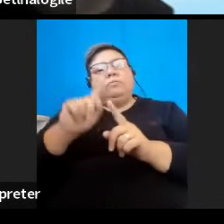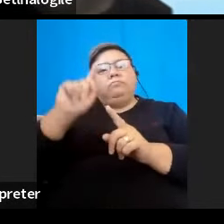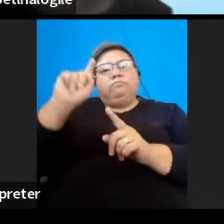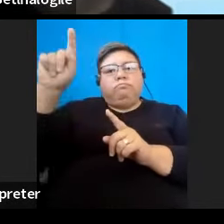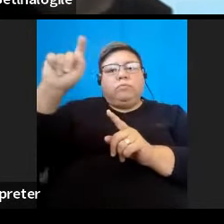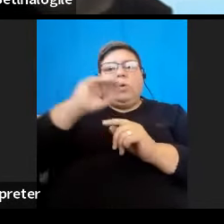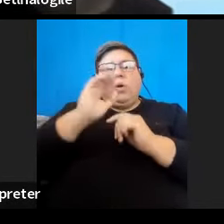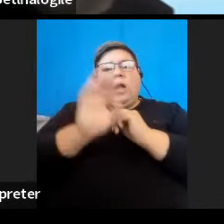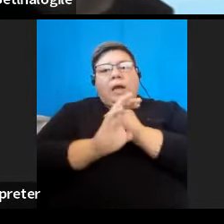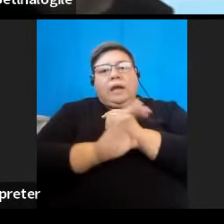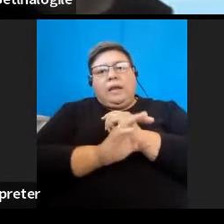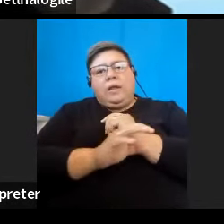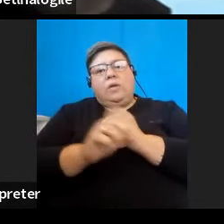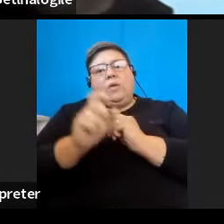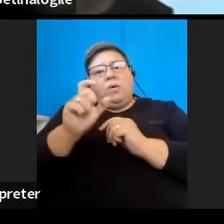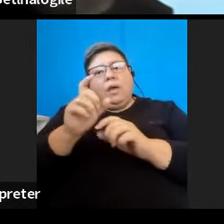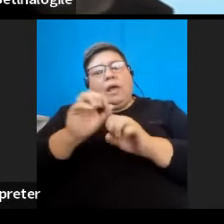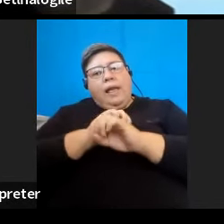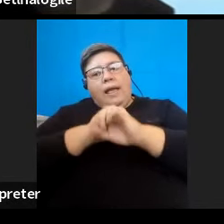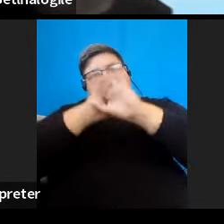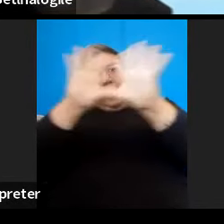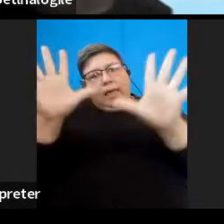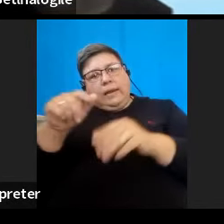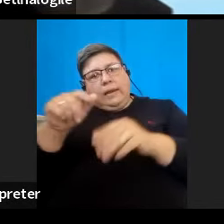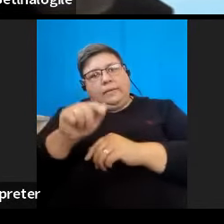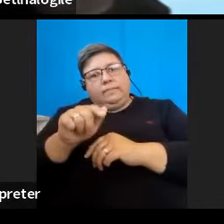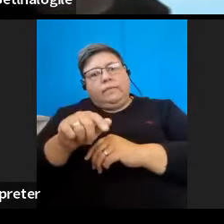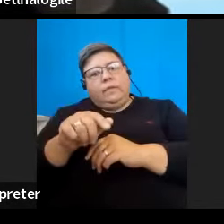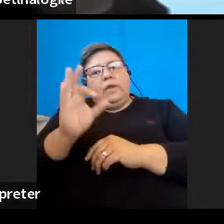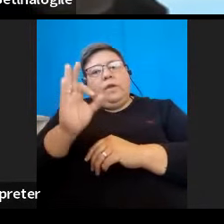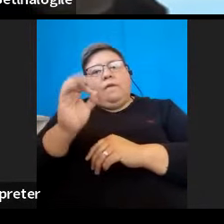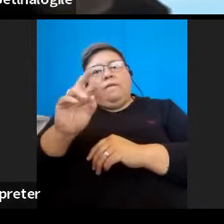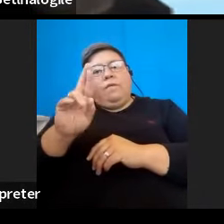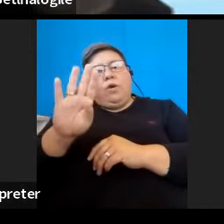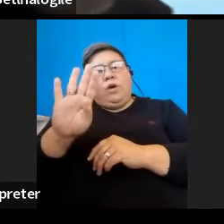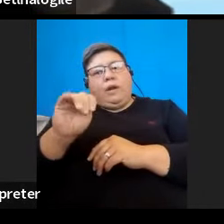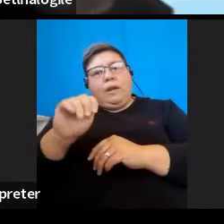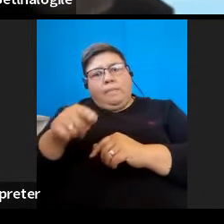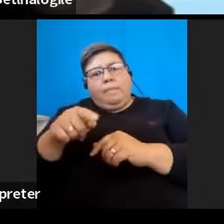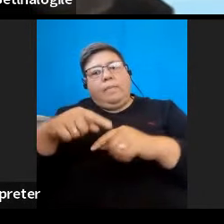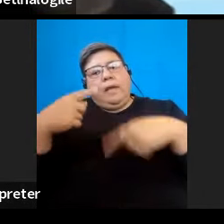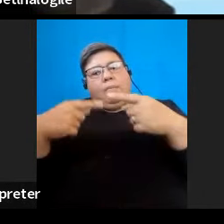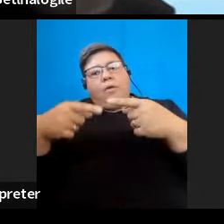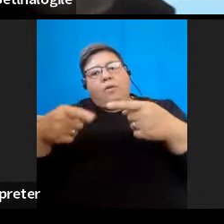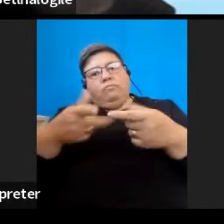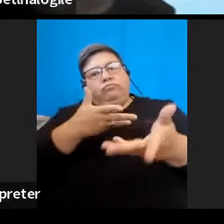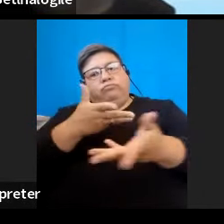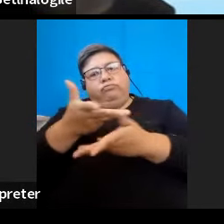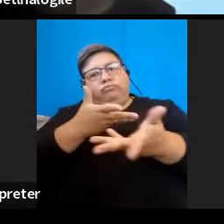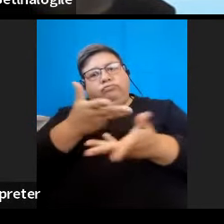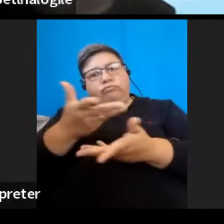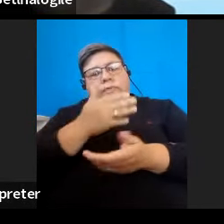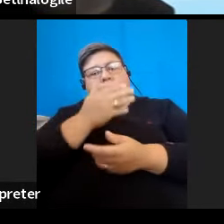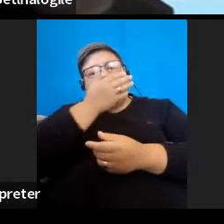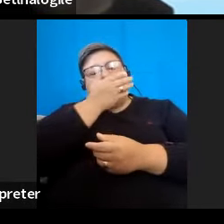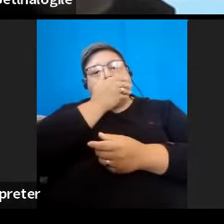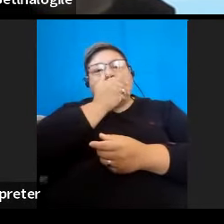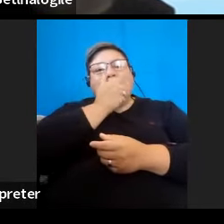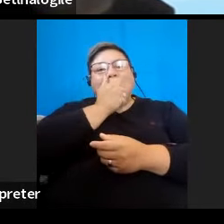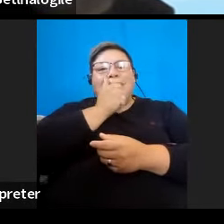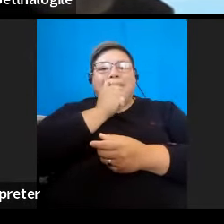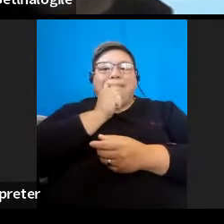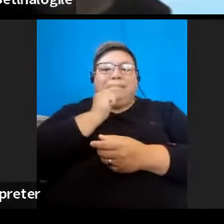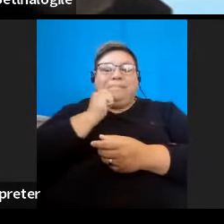criterion for clearing agents. Can a forum be opened to dialogue on this requirement? So I would